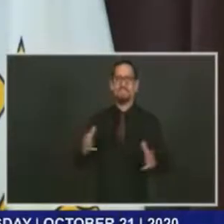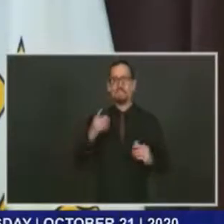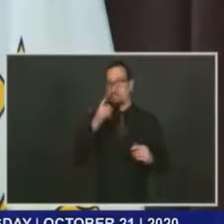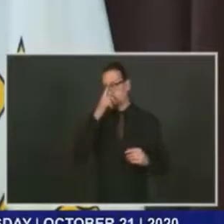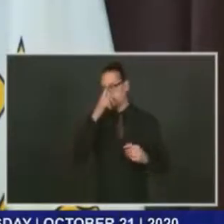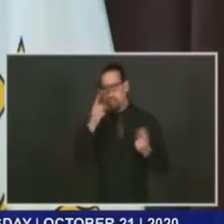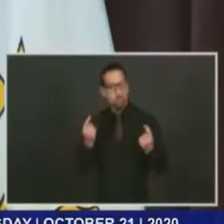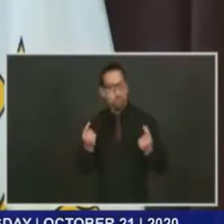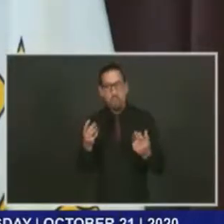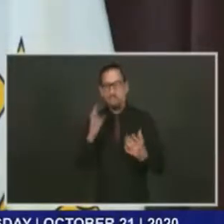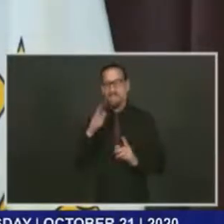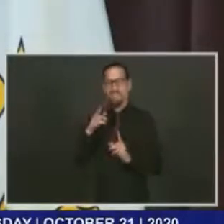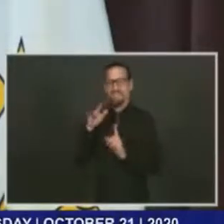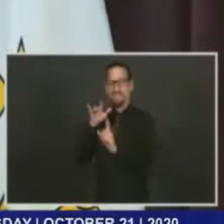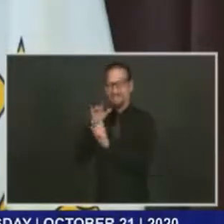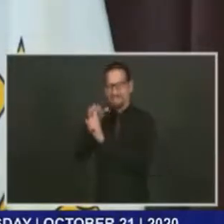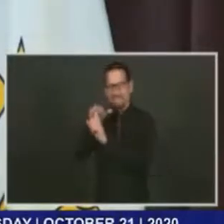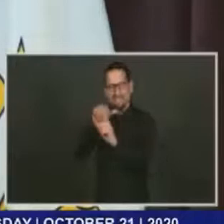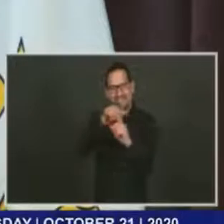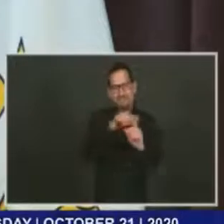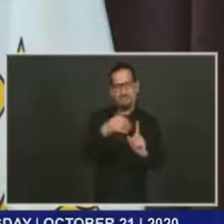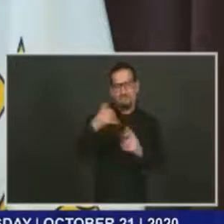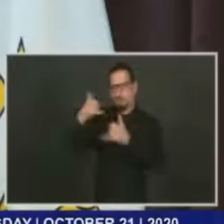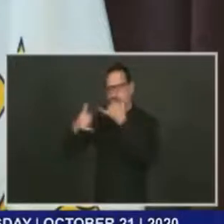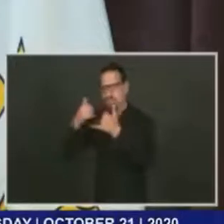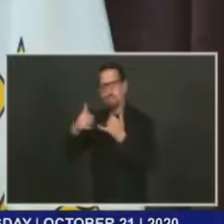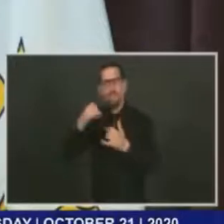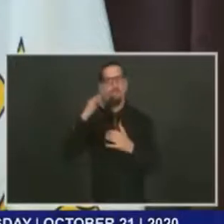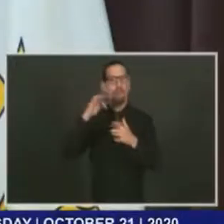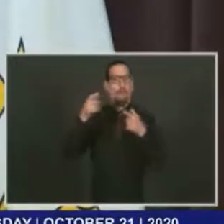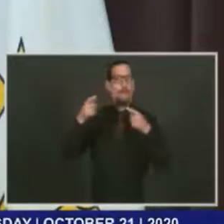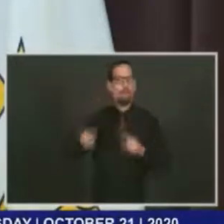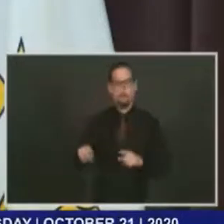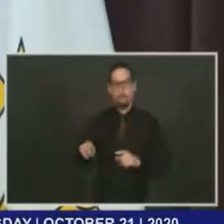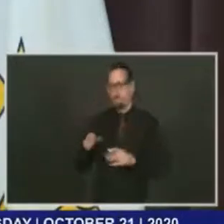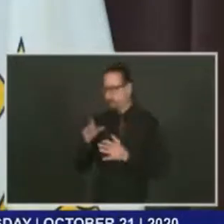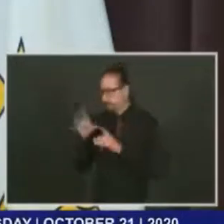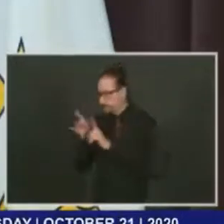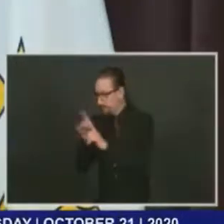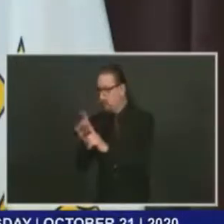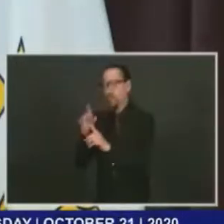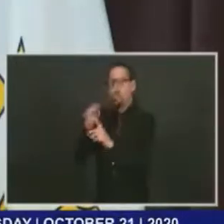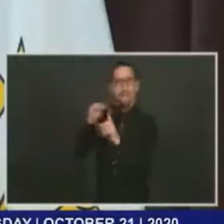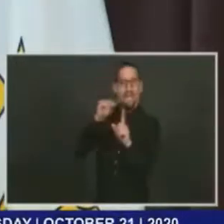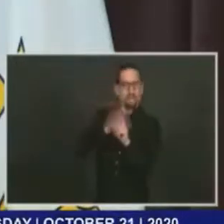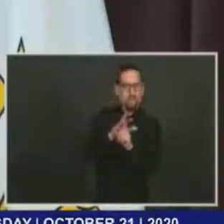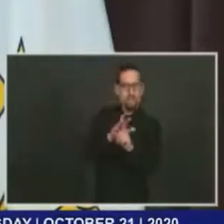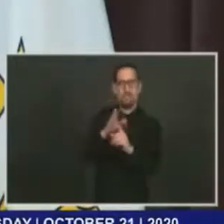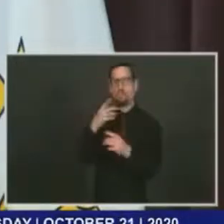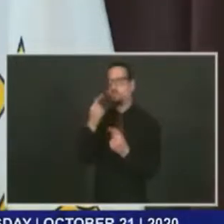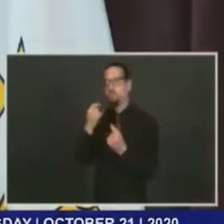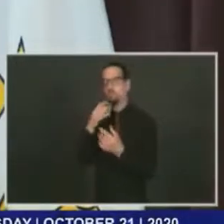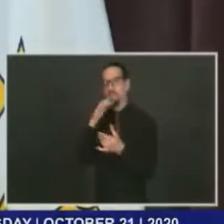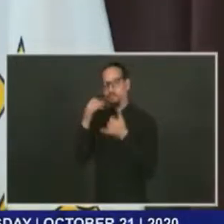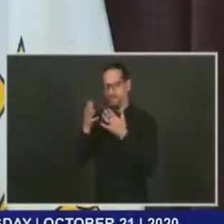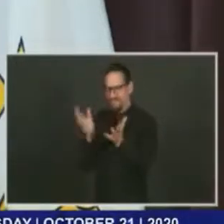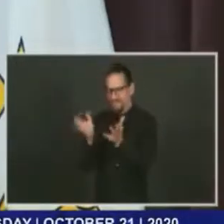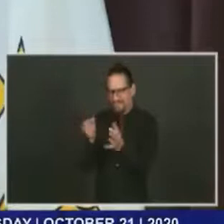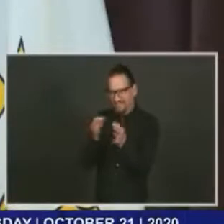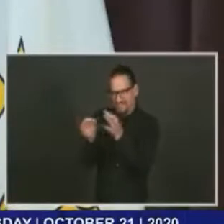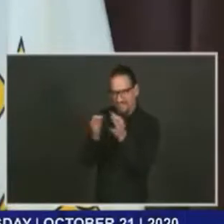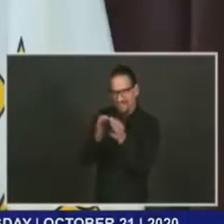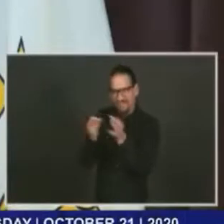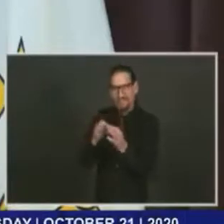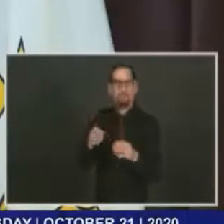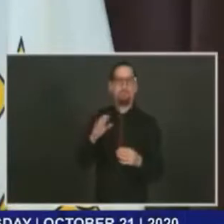in mind the things that need to be done and are not out and about with those symptoms still causing spread to other individuals. I